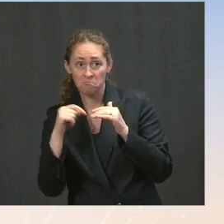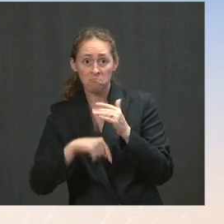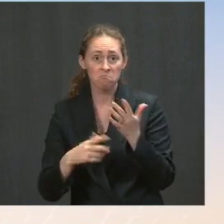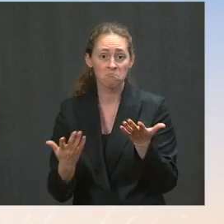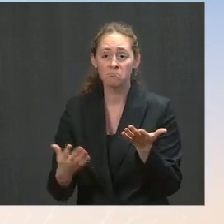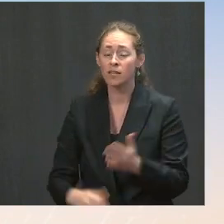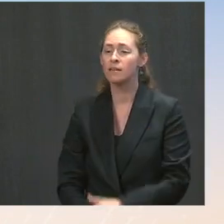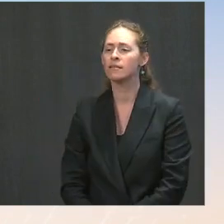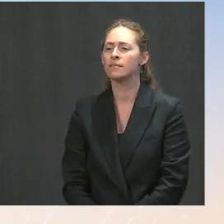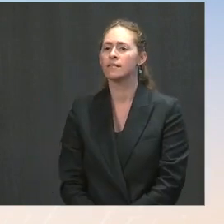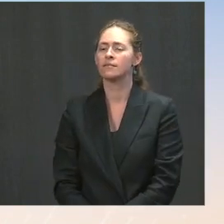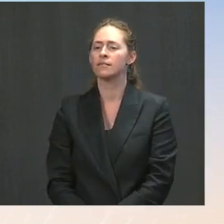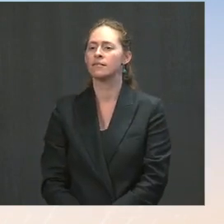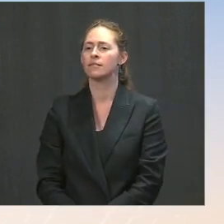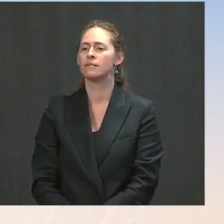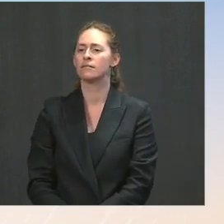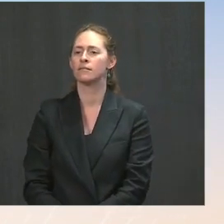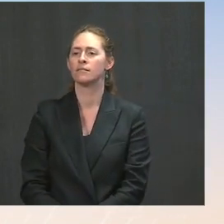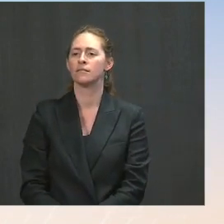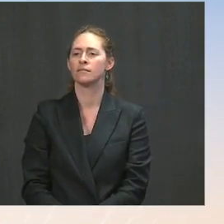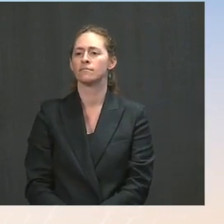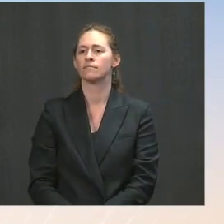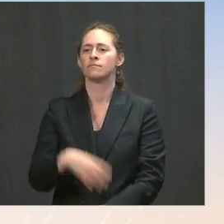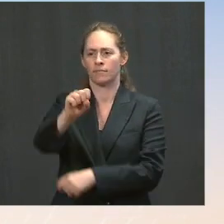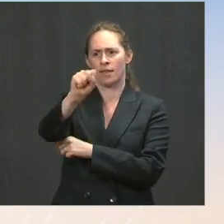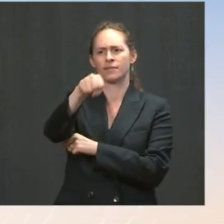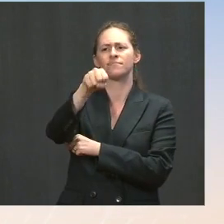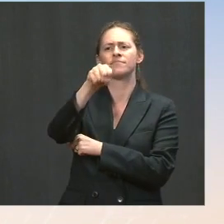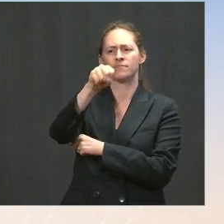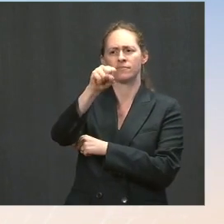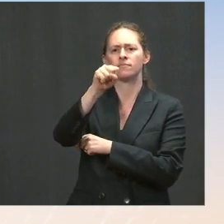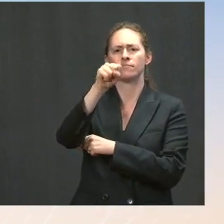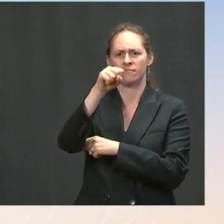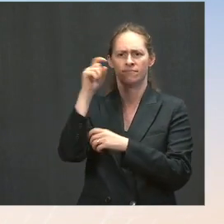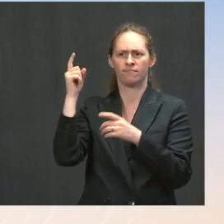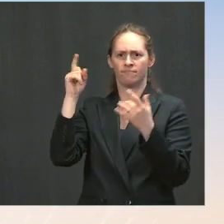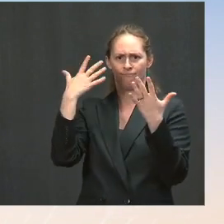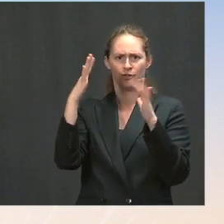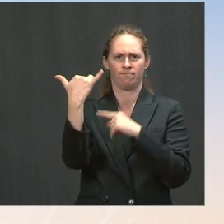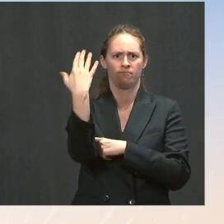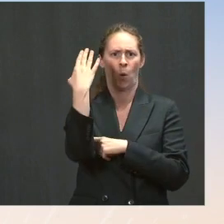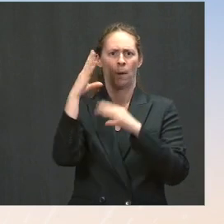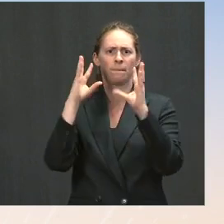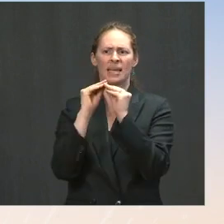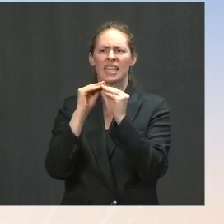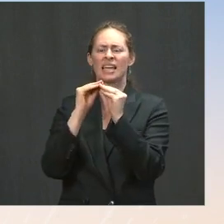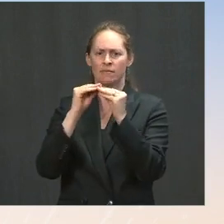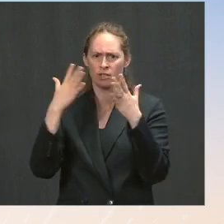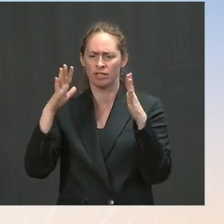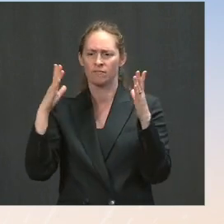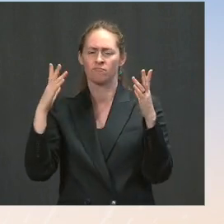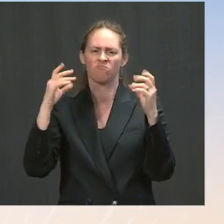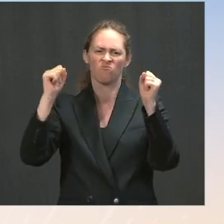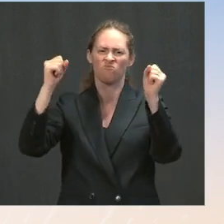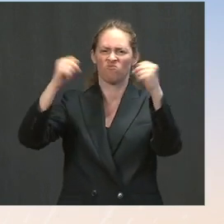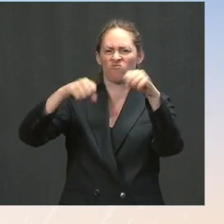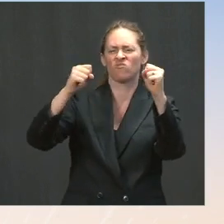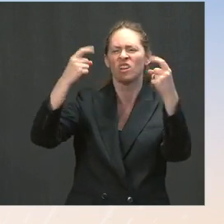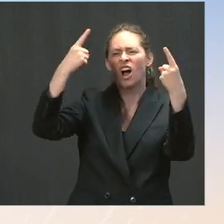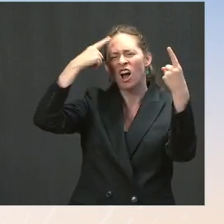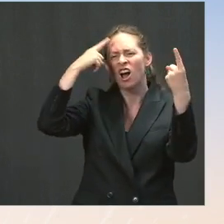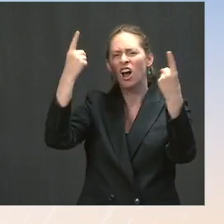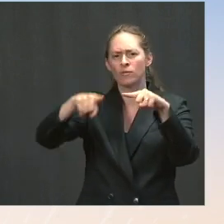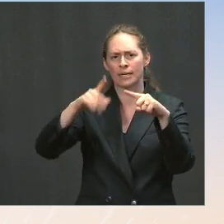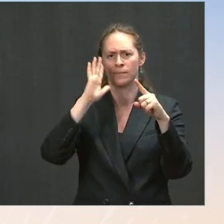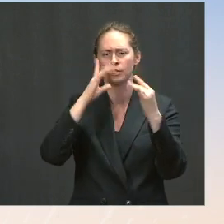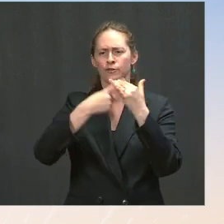the president saw Senator Sinema this morning. They are very much aligned on the path forward. Both feel optimistic about the path